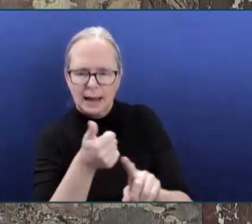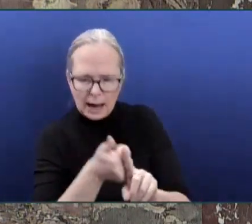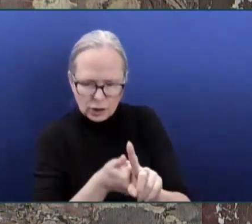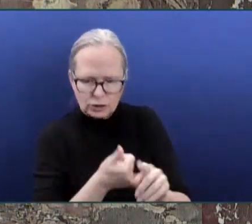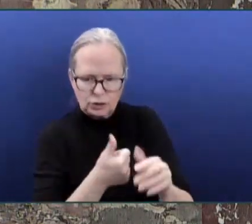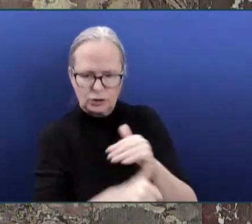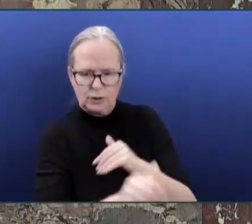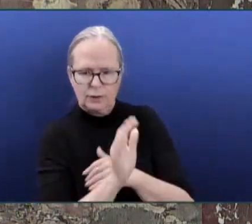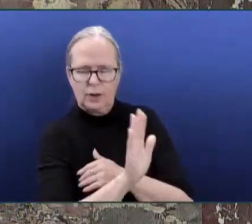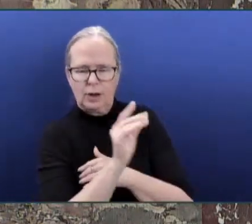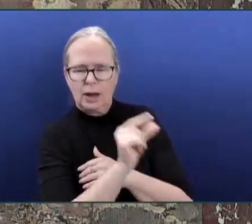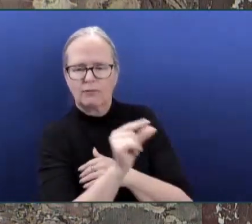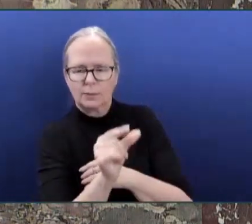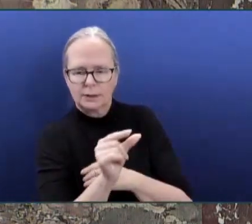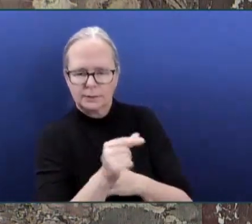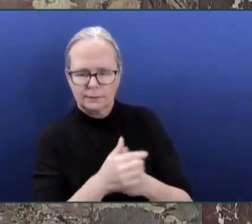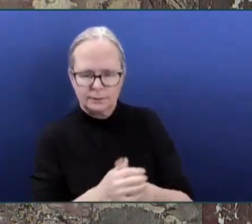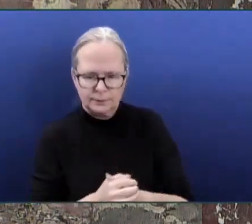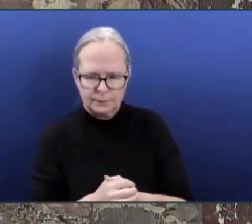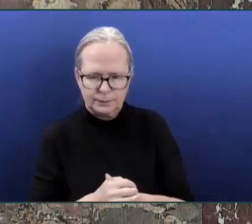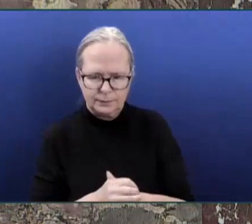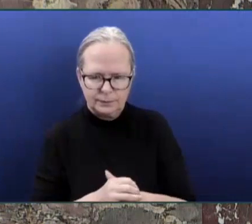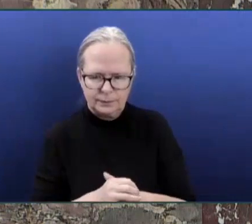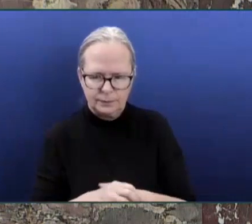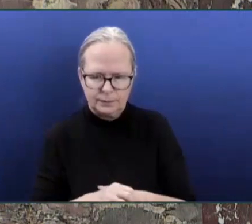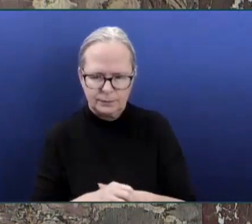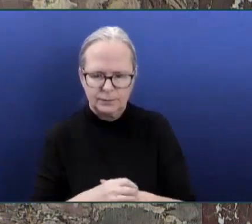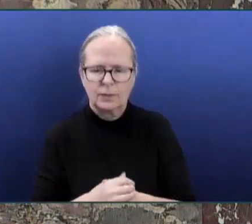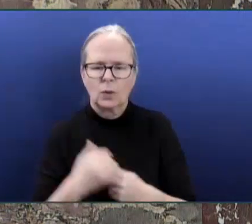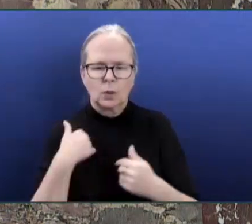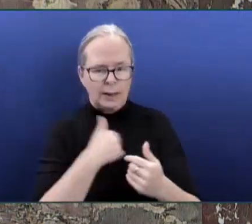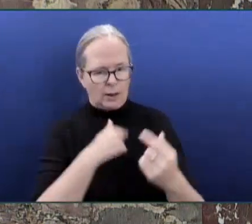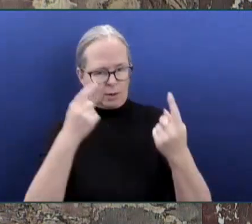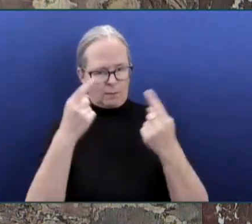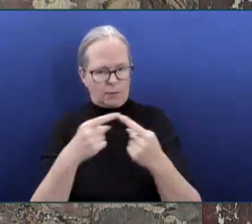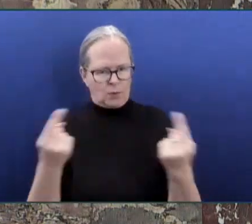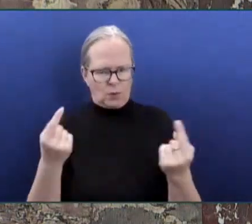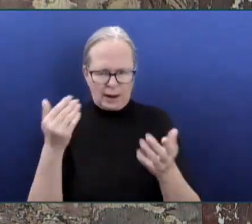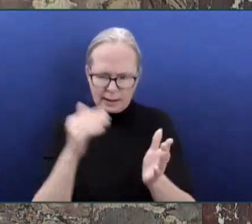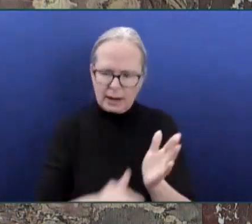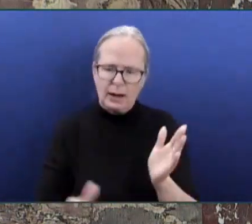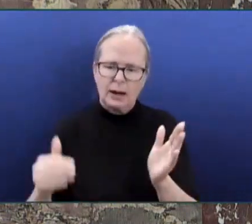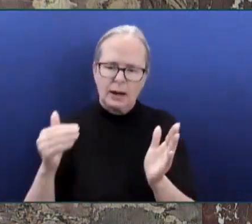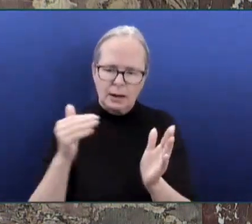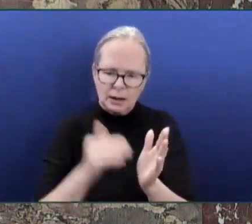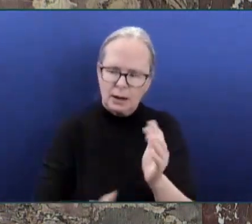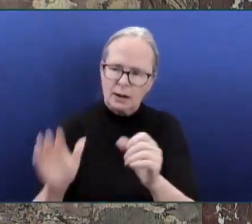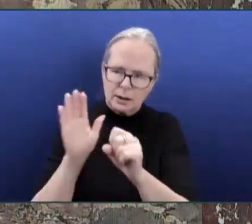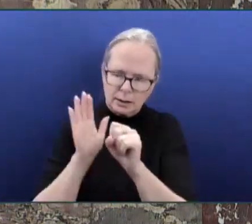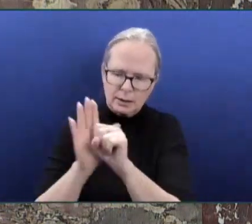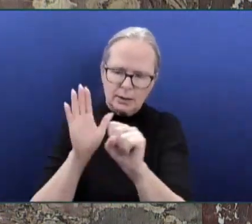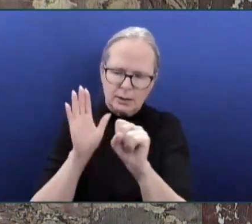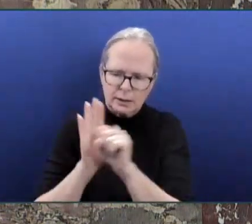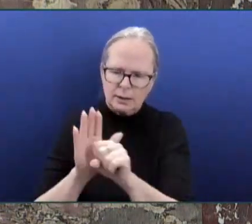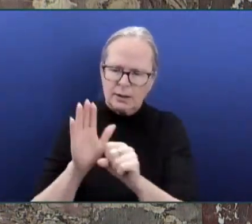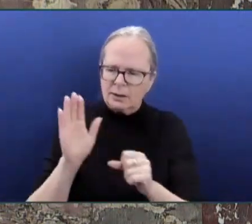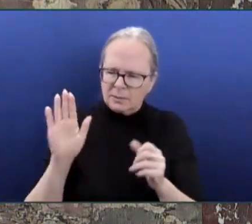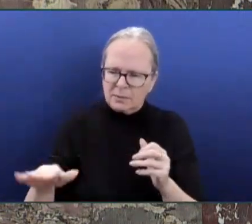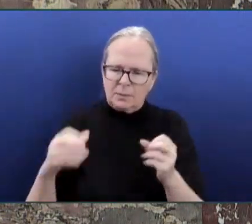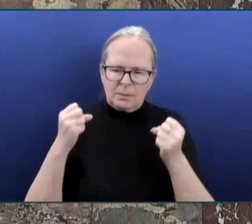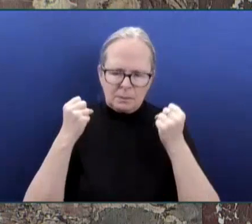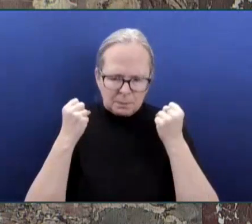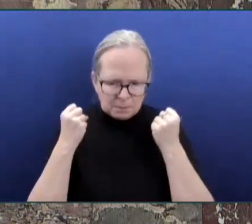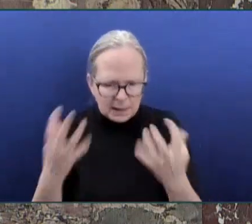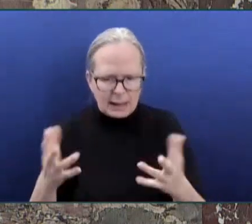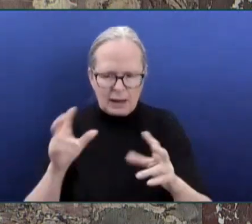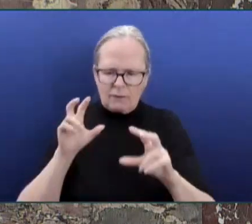We stood up, when we were in opposition, we stood up again and again and we said, why aren't you taking action on absentee investors in our housing